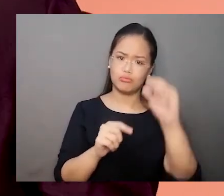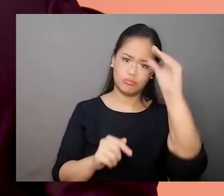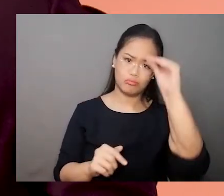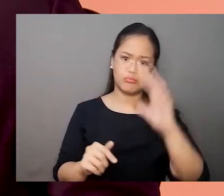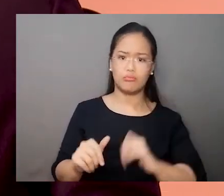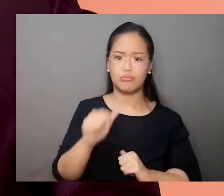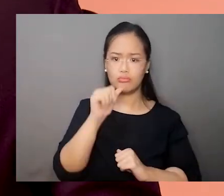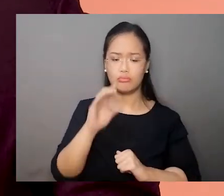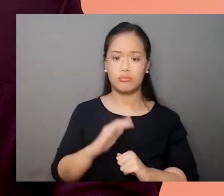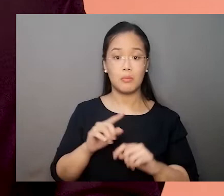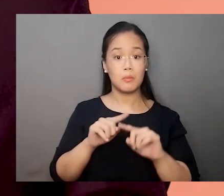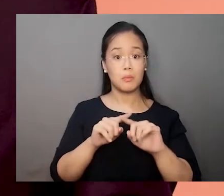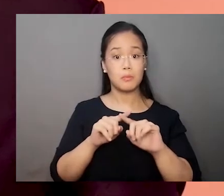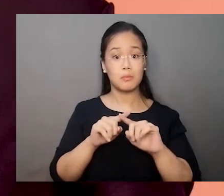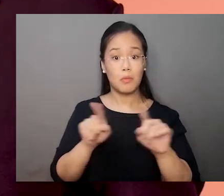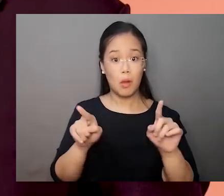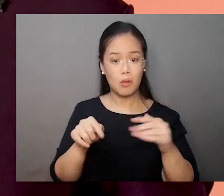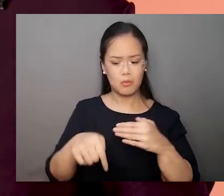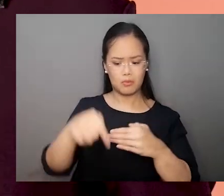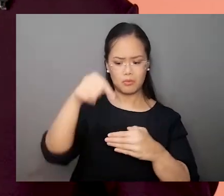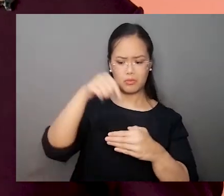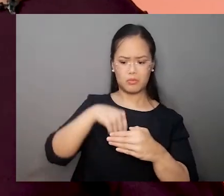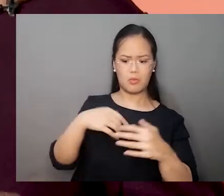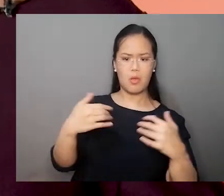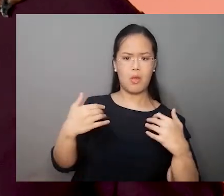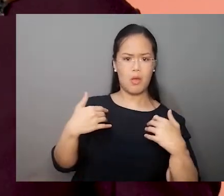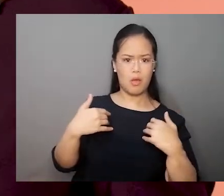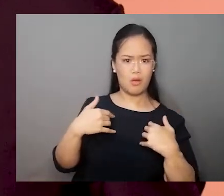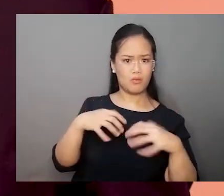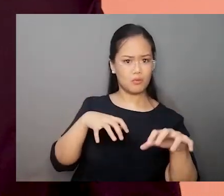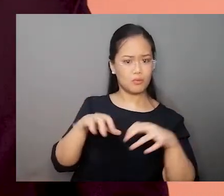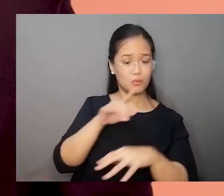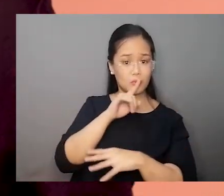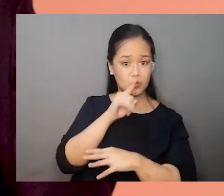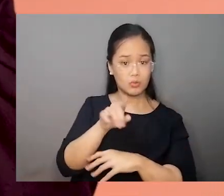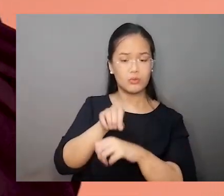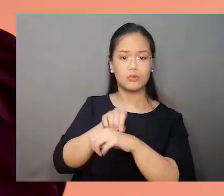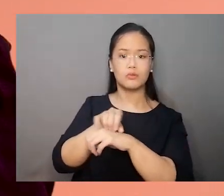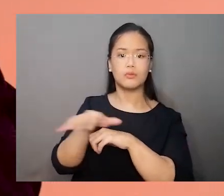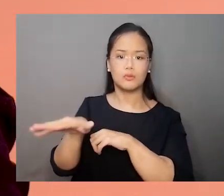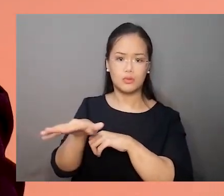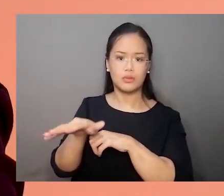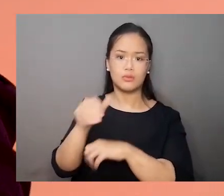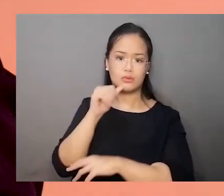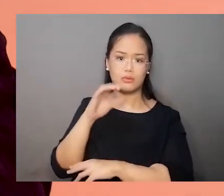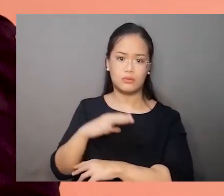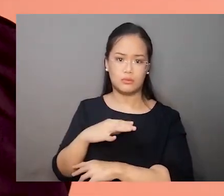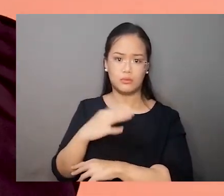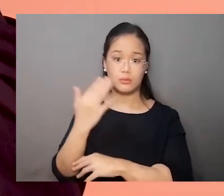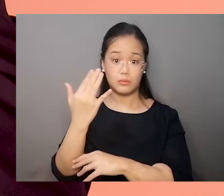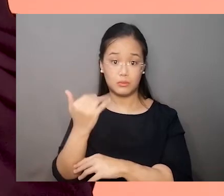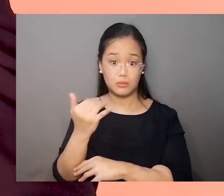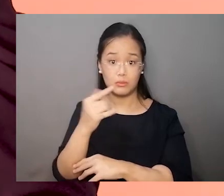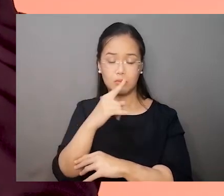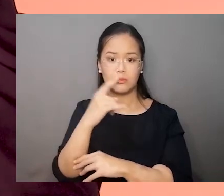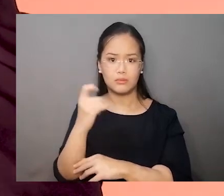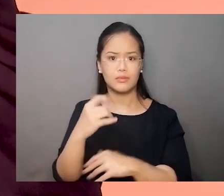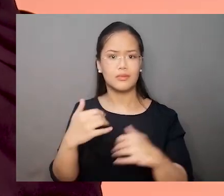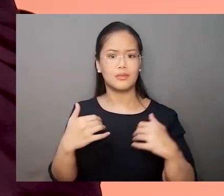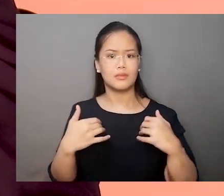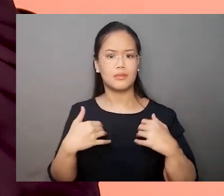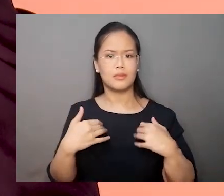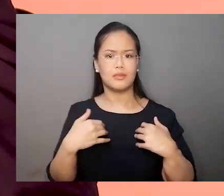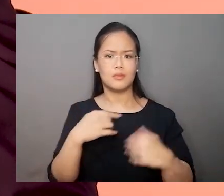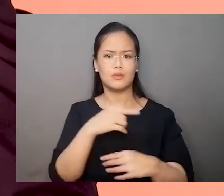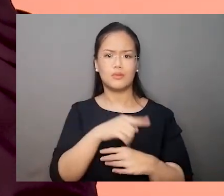has a discriminatory effect on women because of pre-existing inequality, are not addressed by the